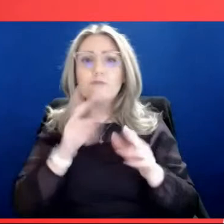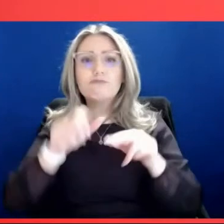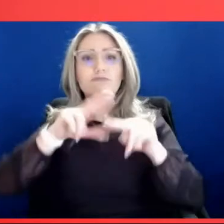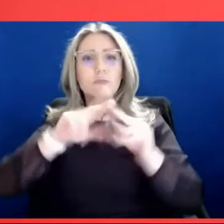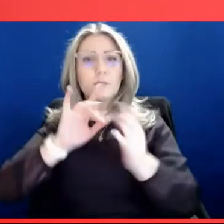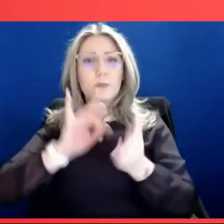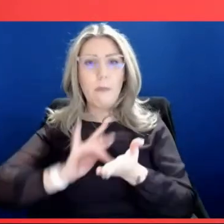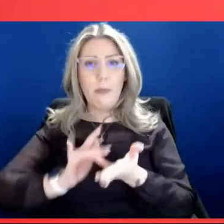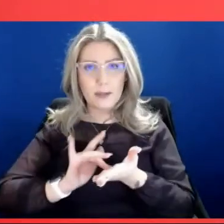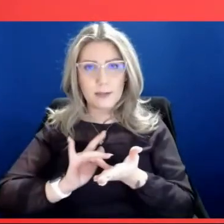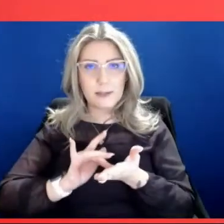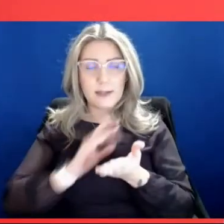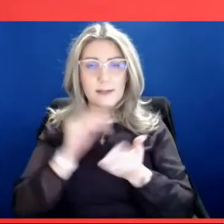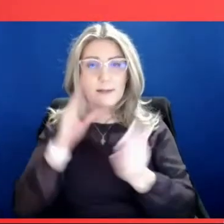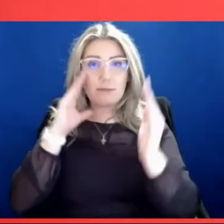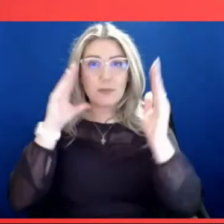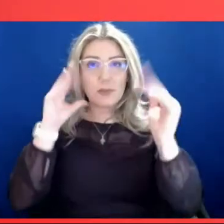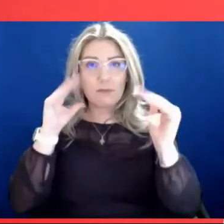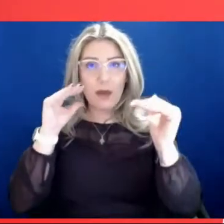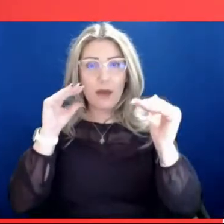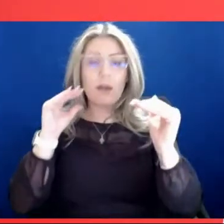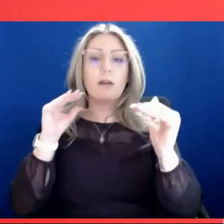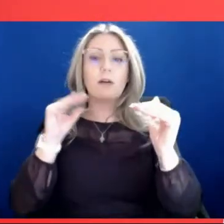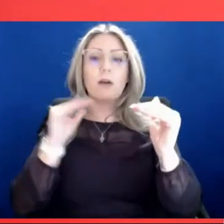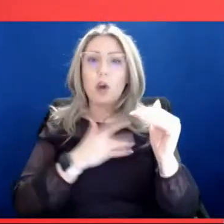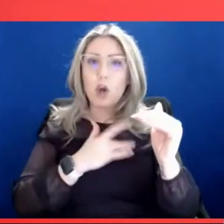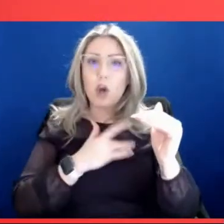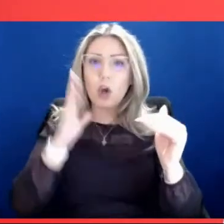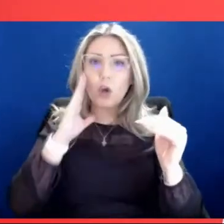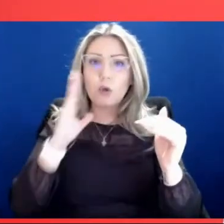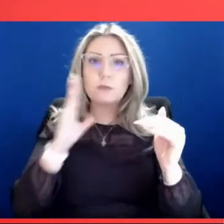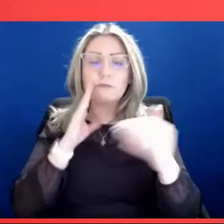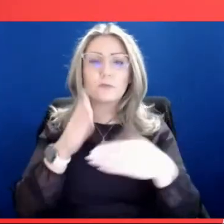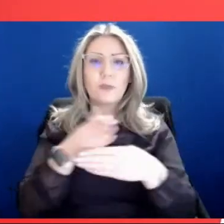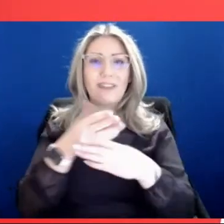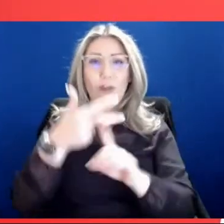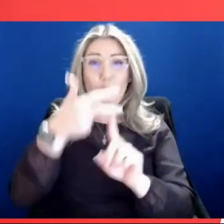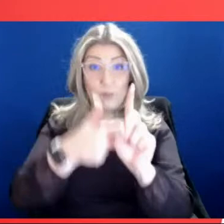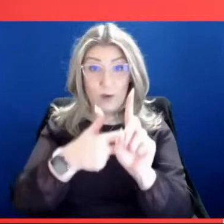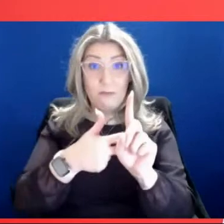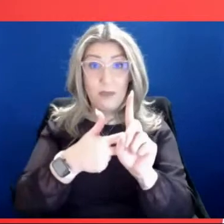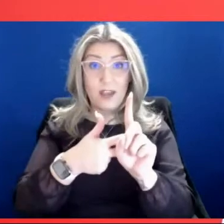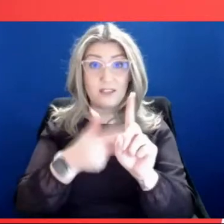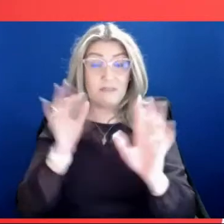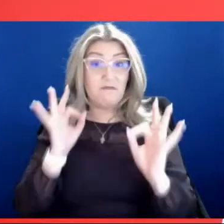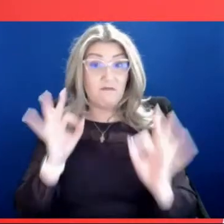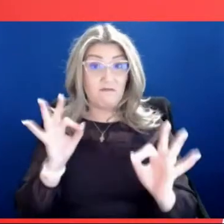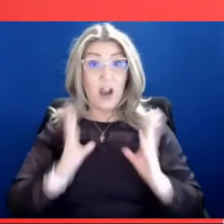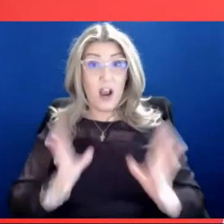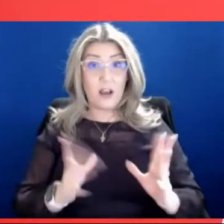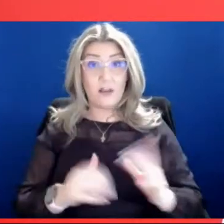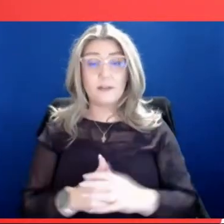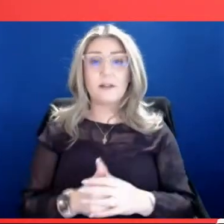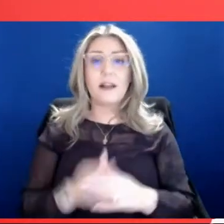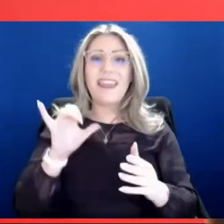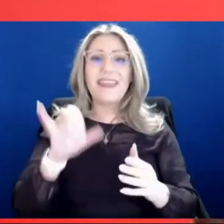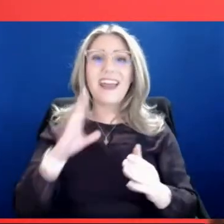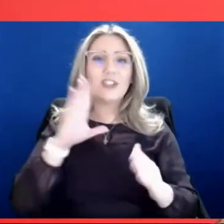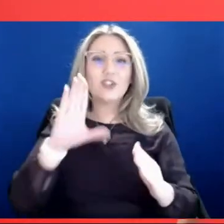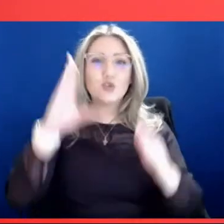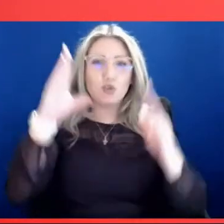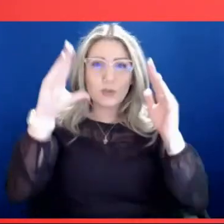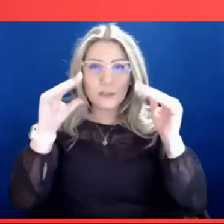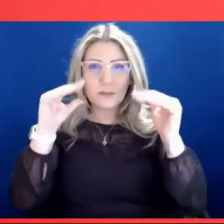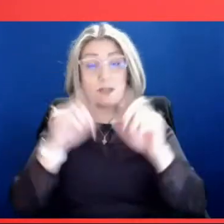and expect that the heart within 3 months would look fine. Okay. And that would have been her expectation. But